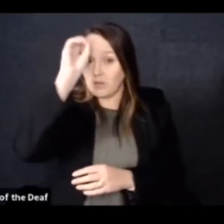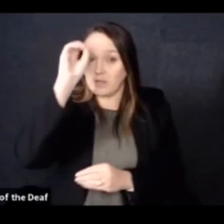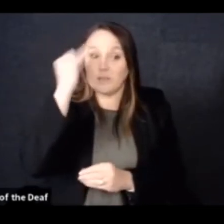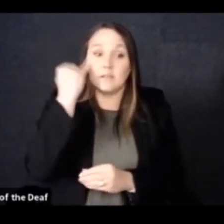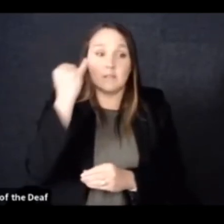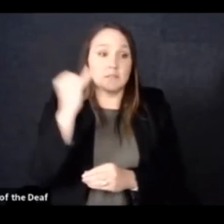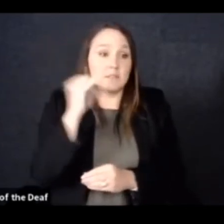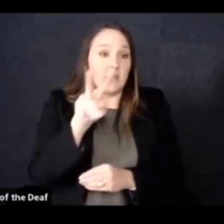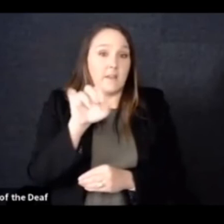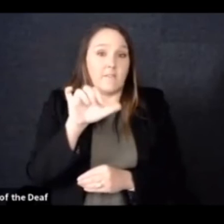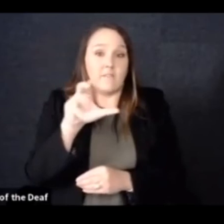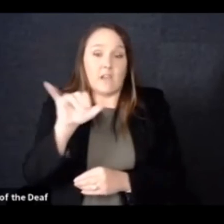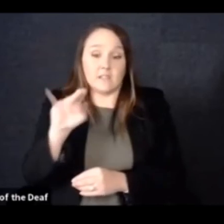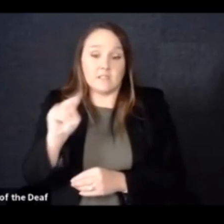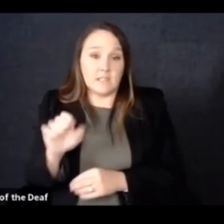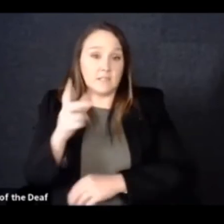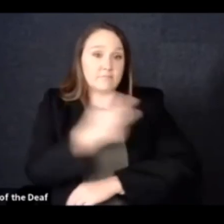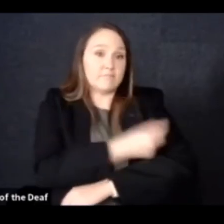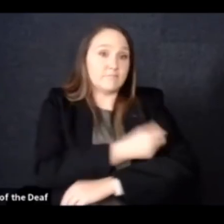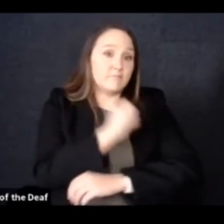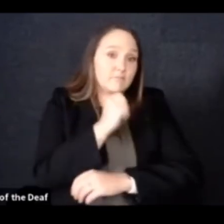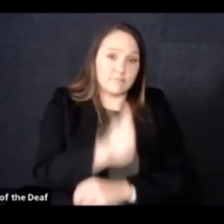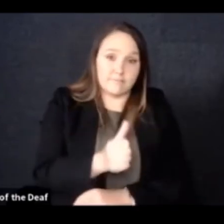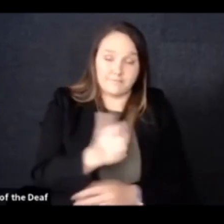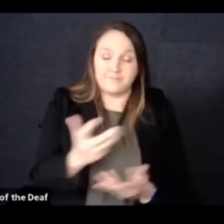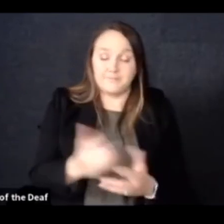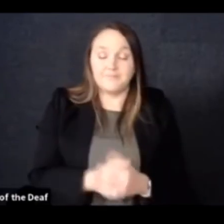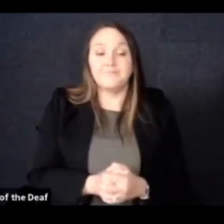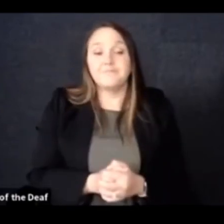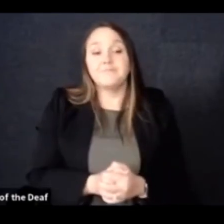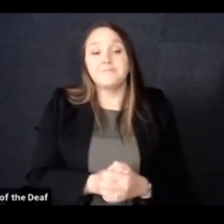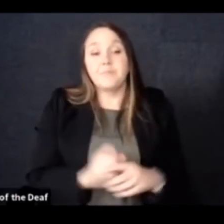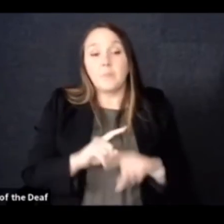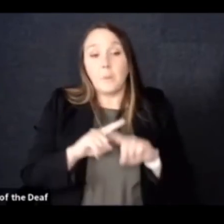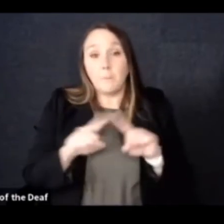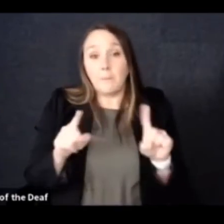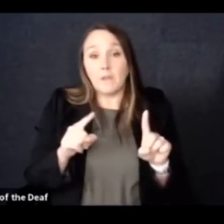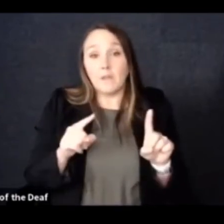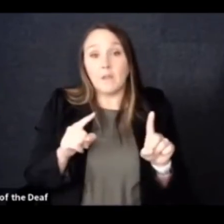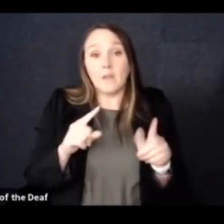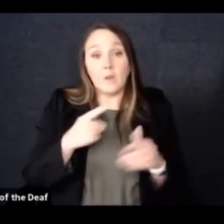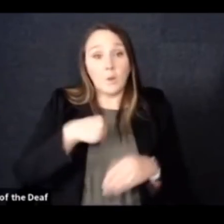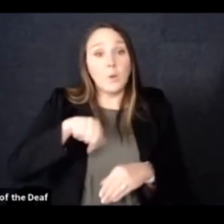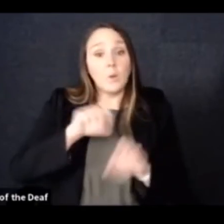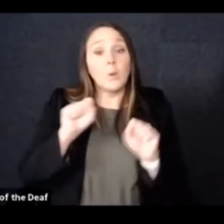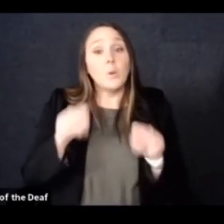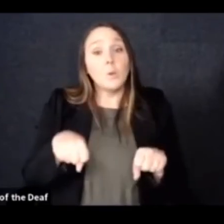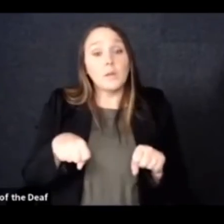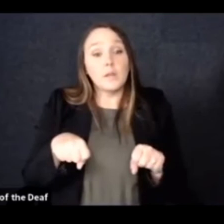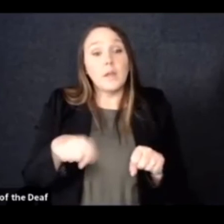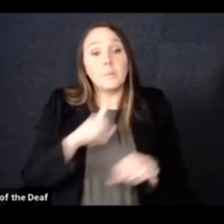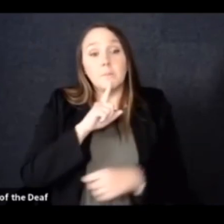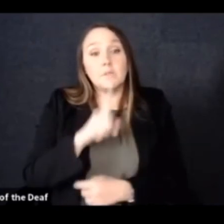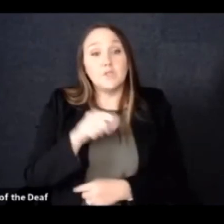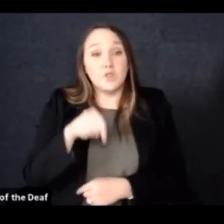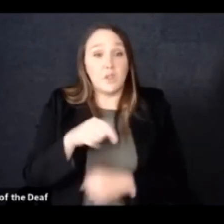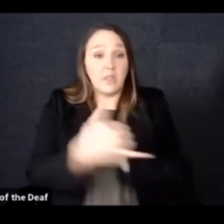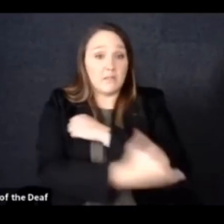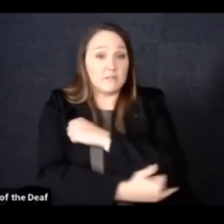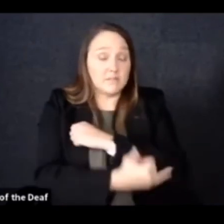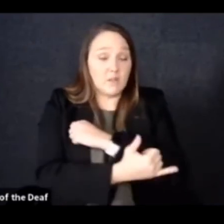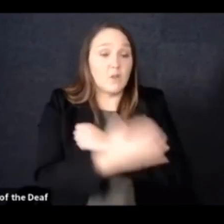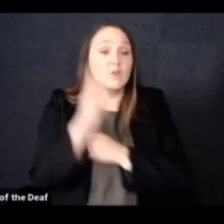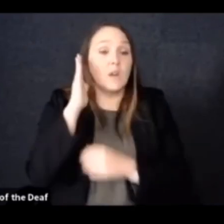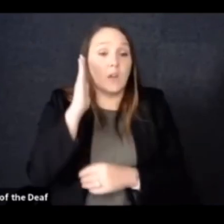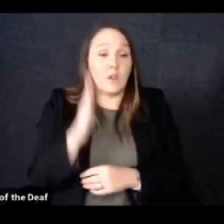take a vaccine or don't take a vaccine. But I think what we can be assured of in this country is that they